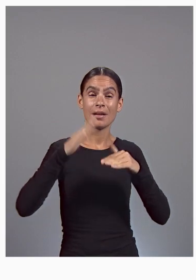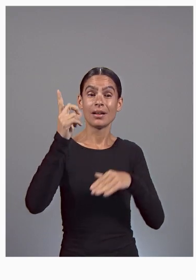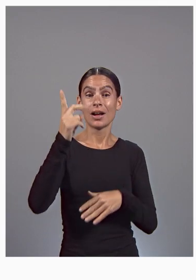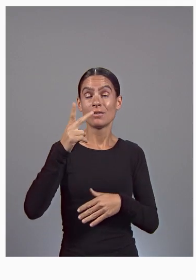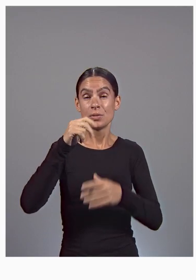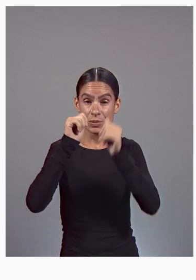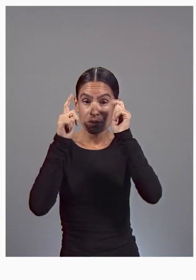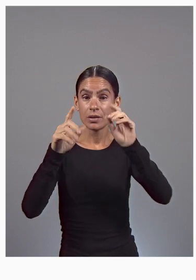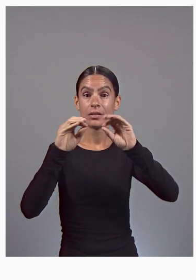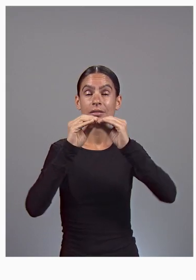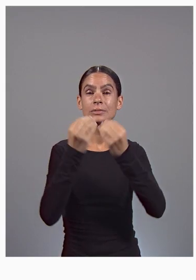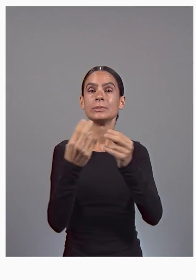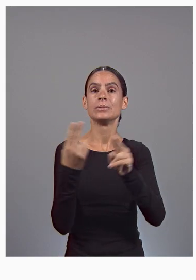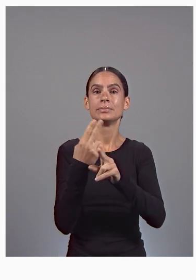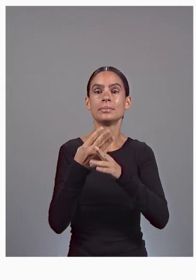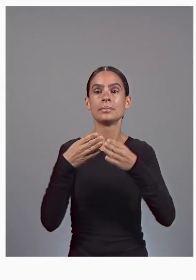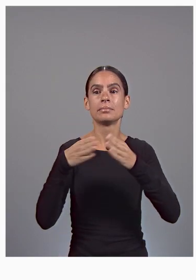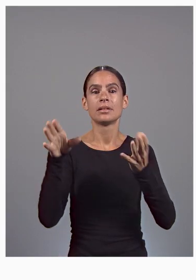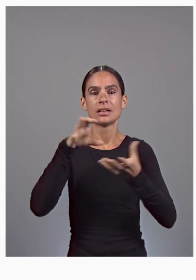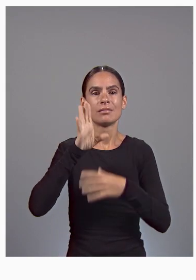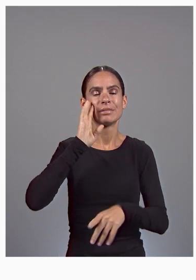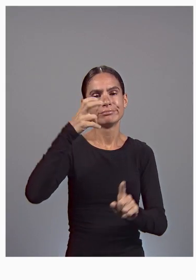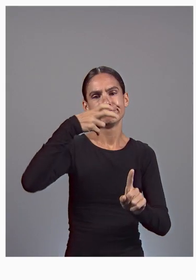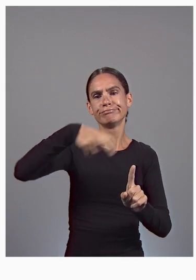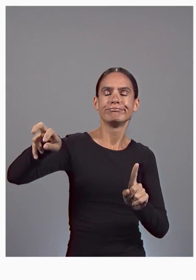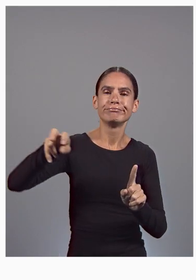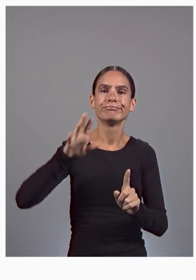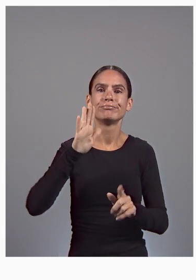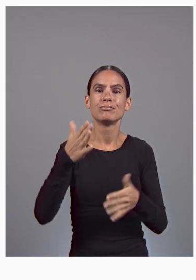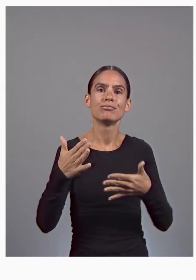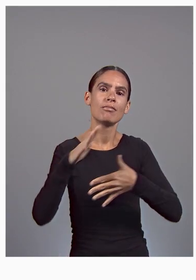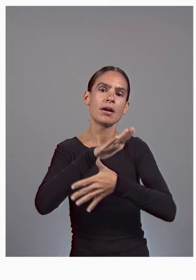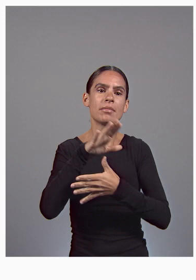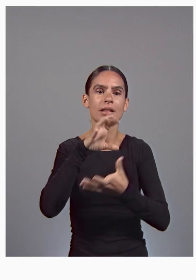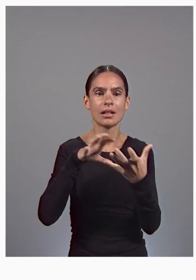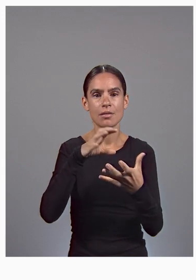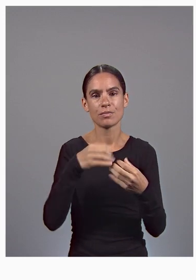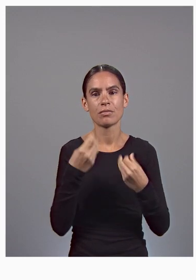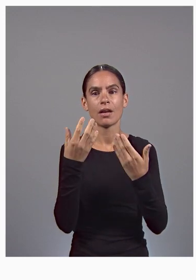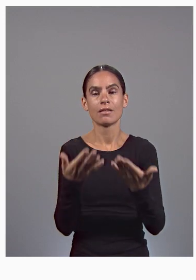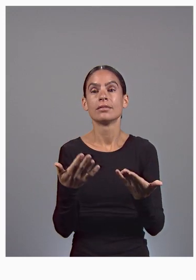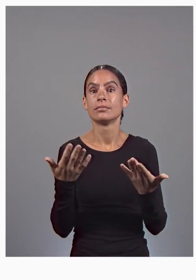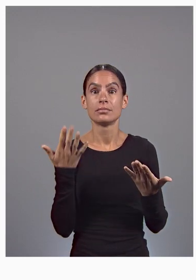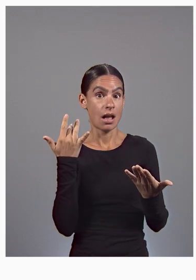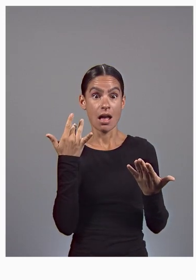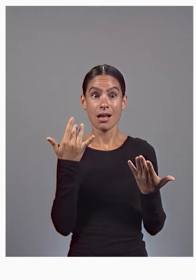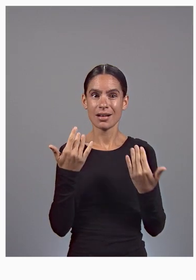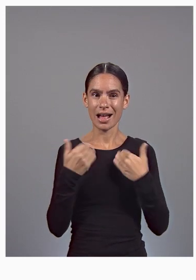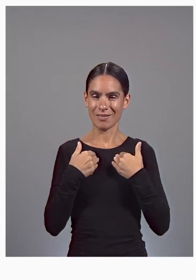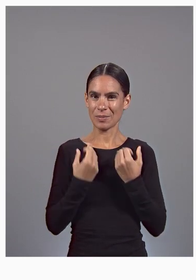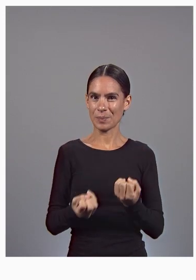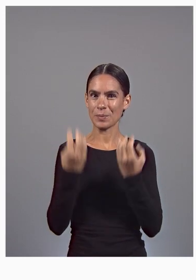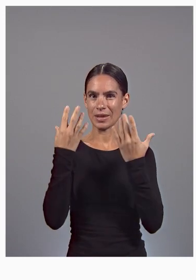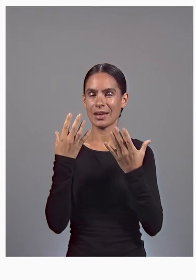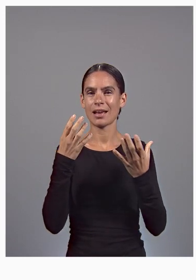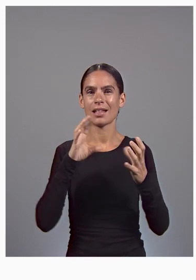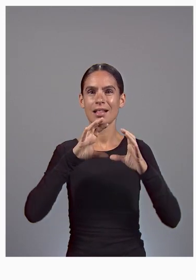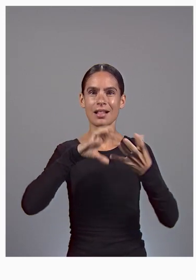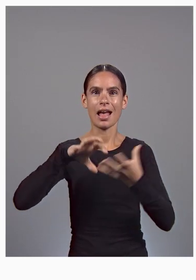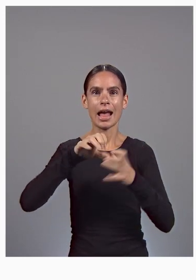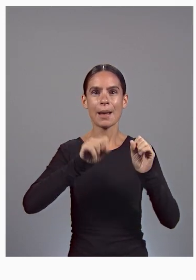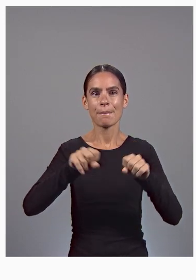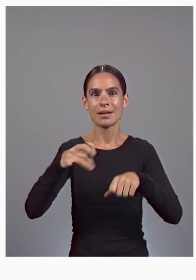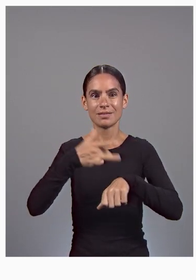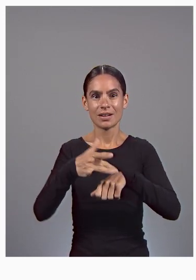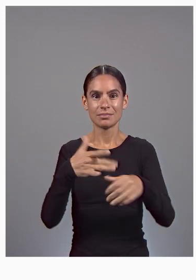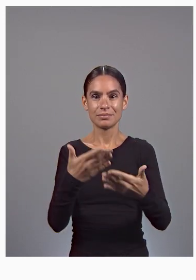freely switch their primary cloud as a result of all these new multi-cloud capabilities available. So quick story, I recently moved from the Seattle